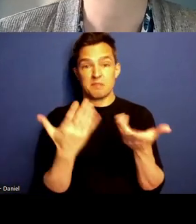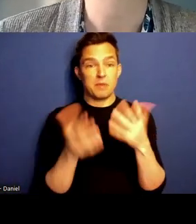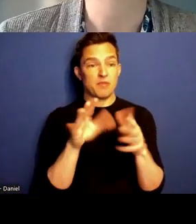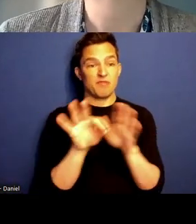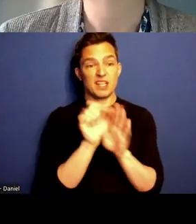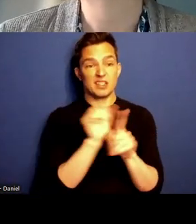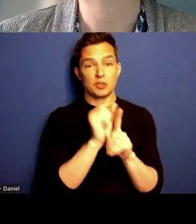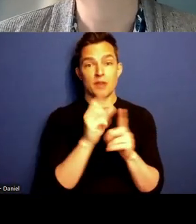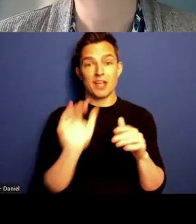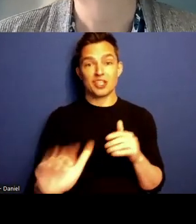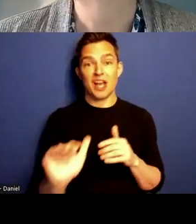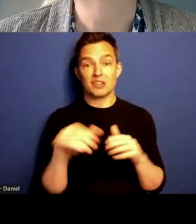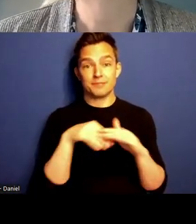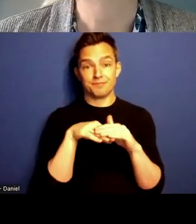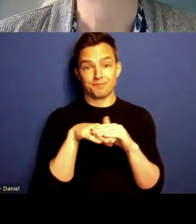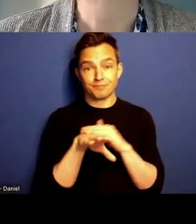the child is either entering